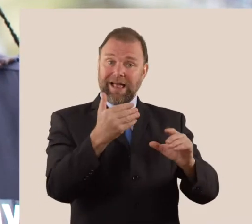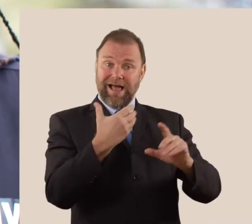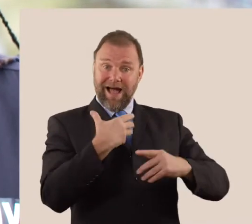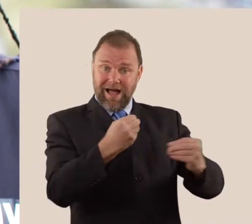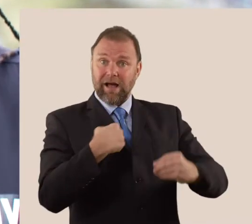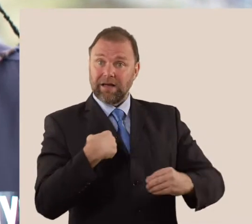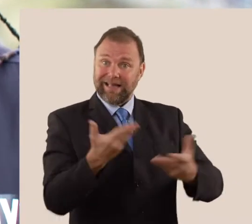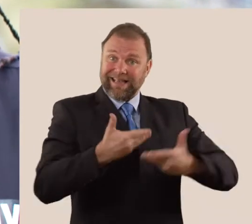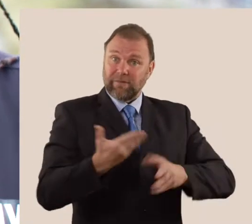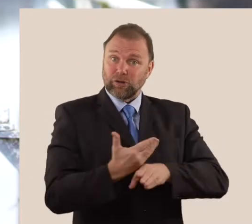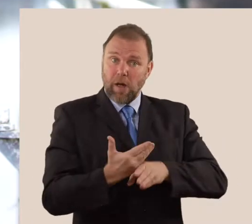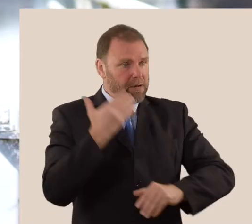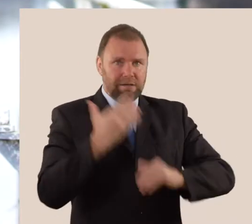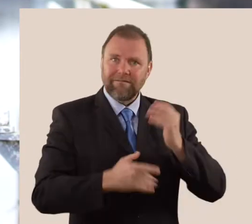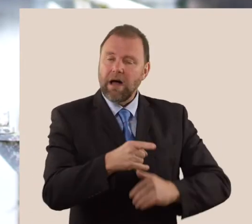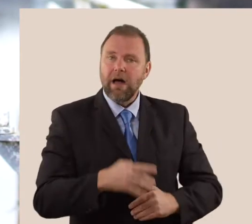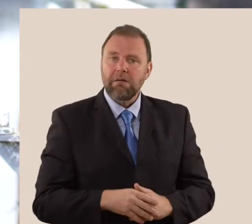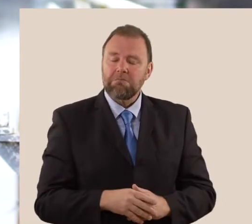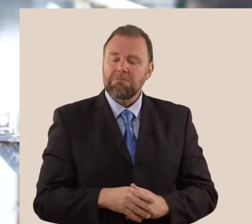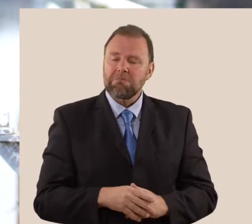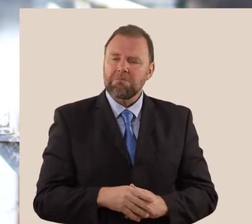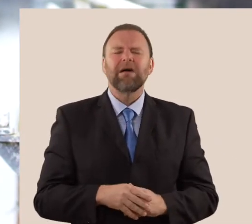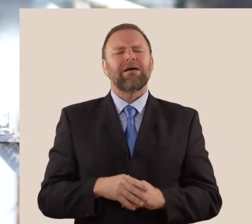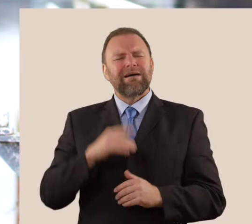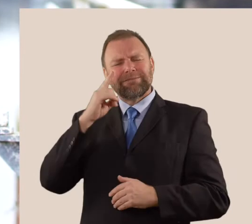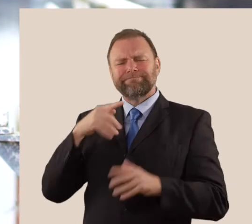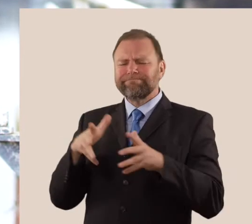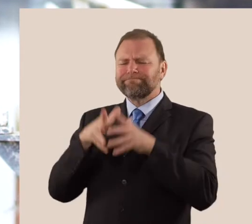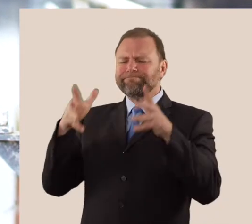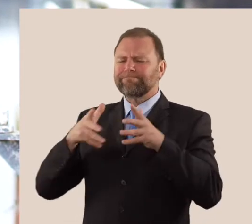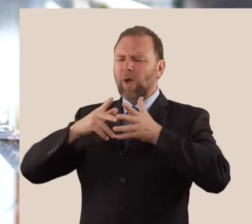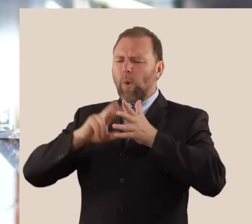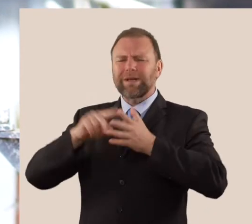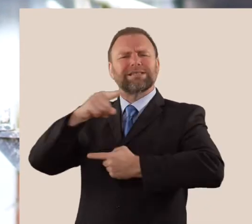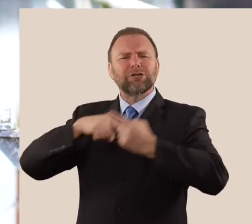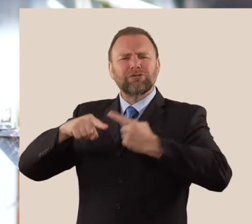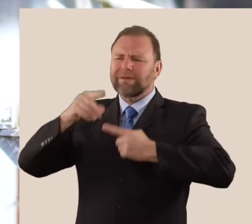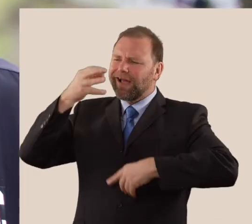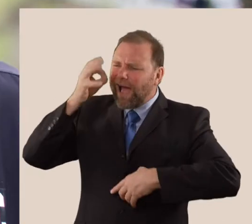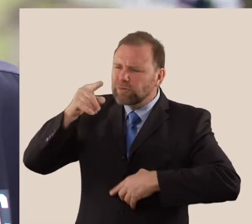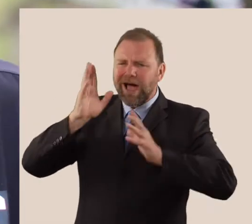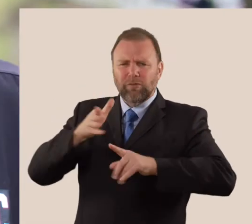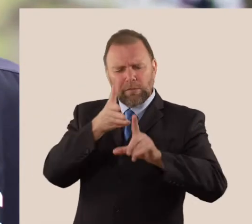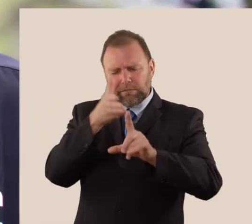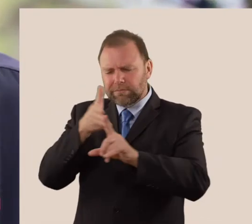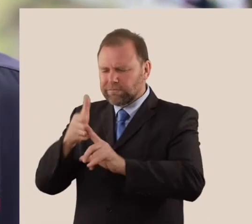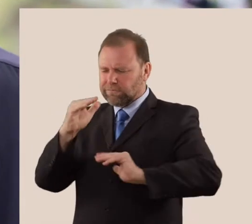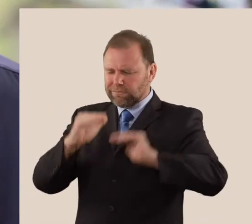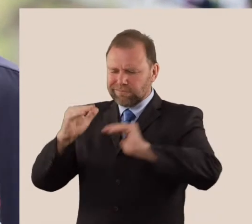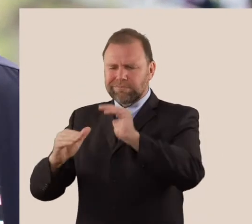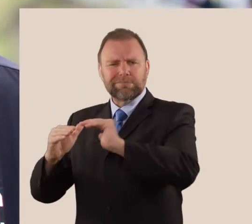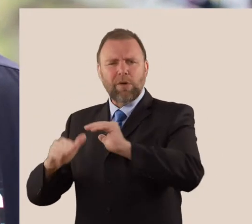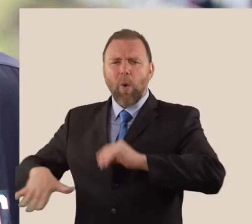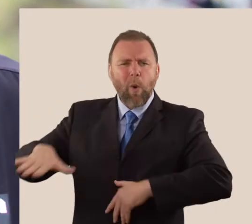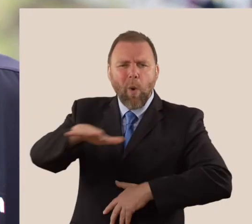company higher than me in any department. I think large organisations like councils need to acknowledge the inequalities and realise